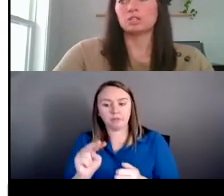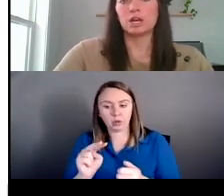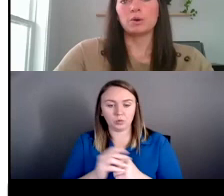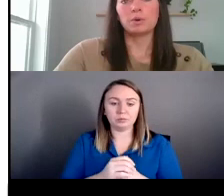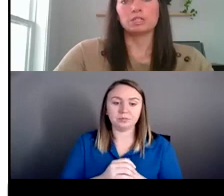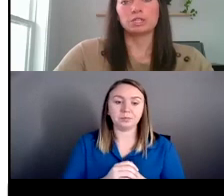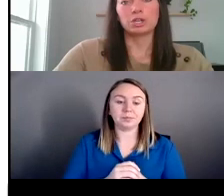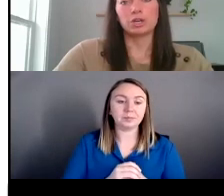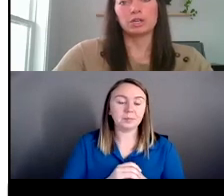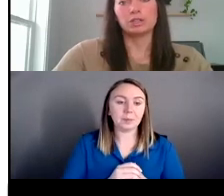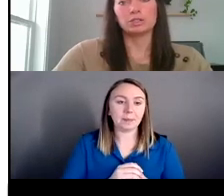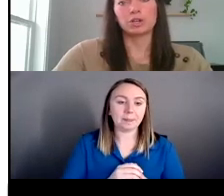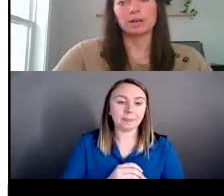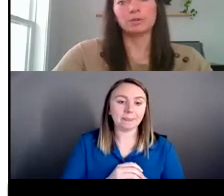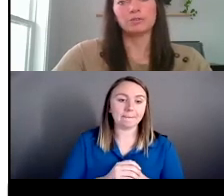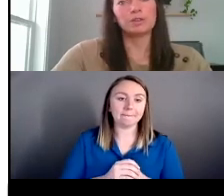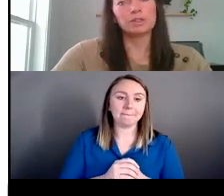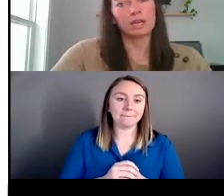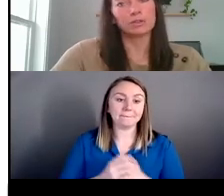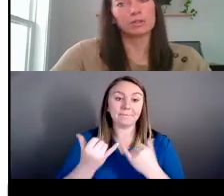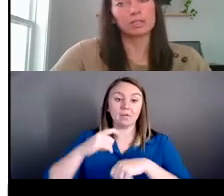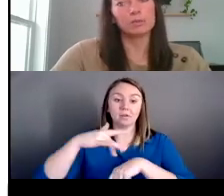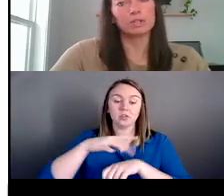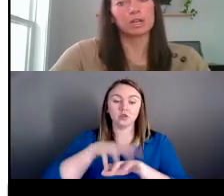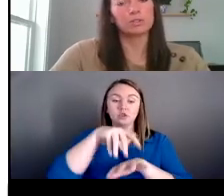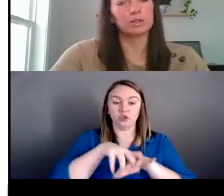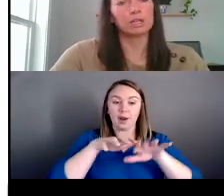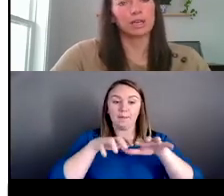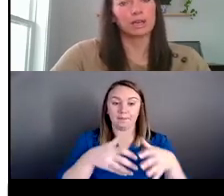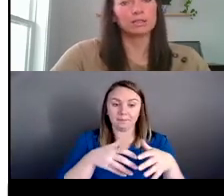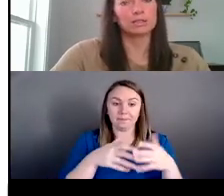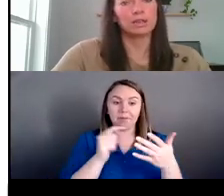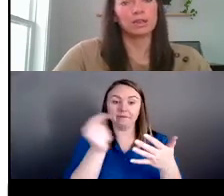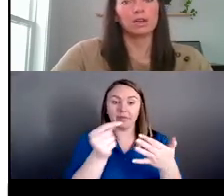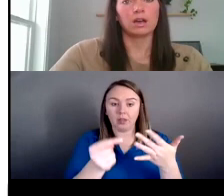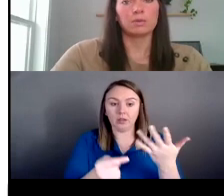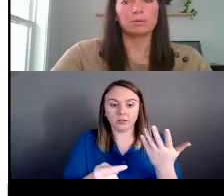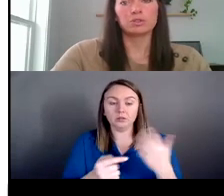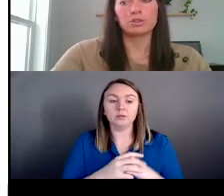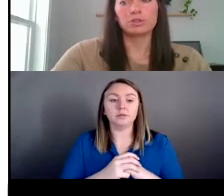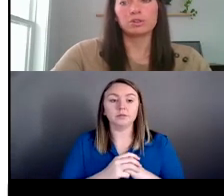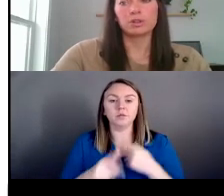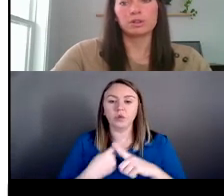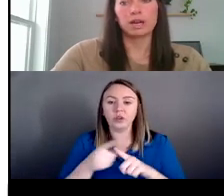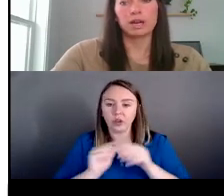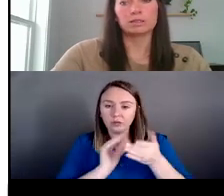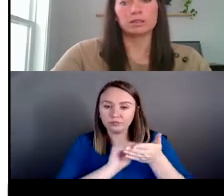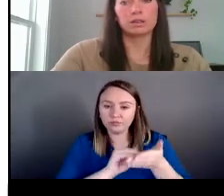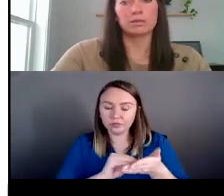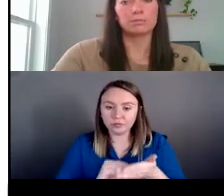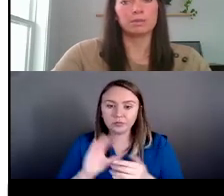So now I want to touch on the tribal fields that you'll see when you're entering a case. I'm sure